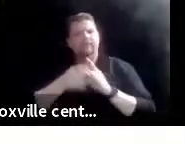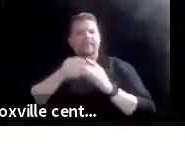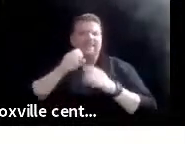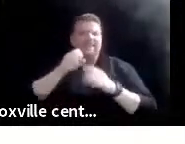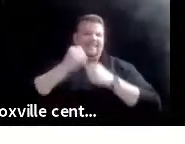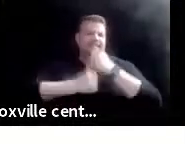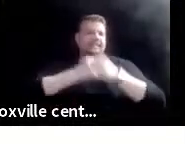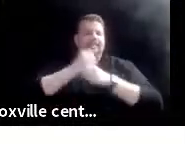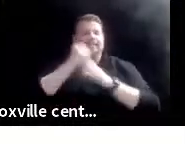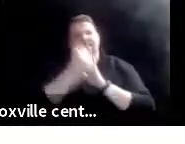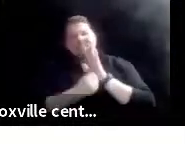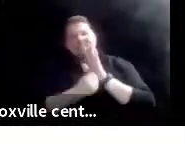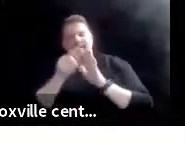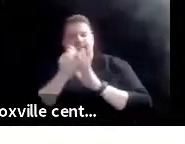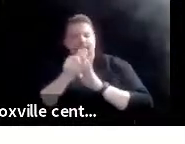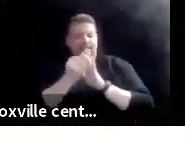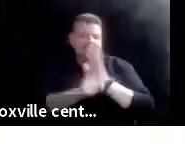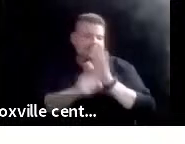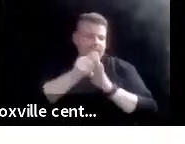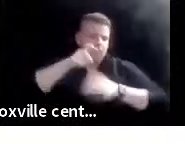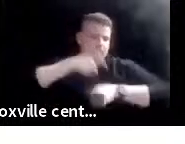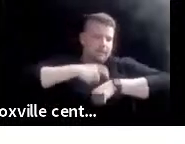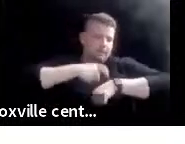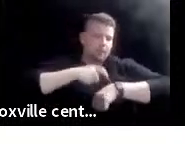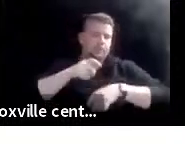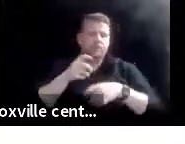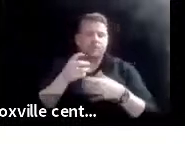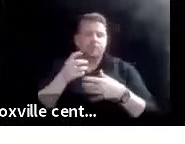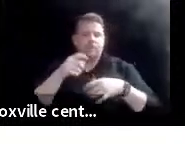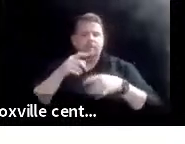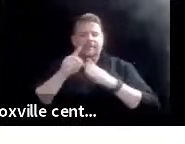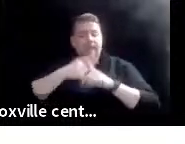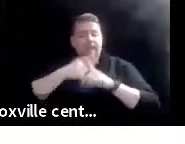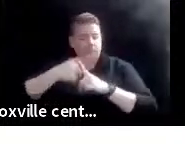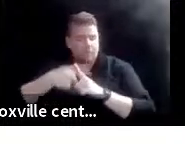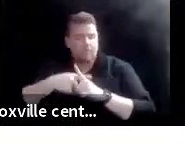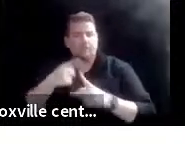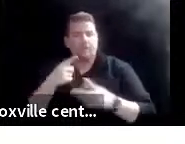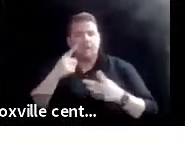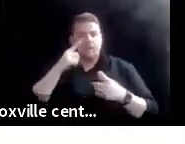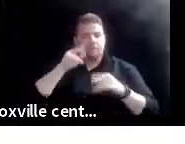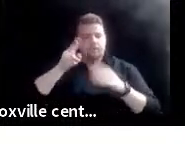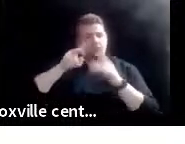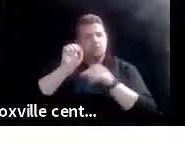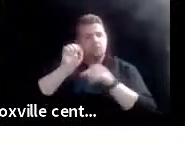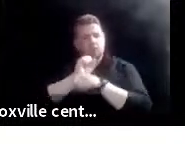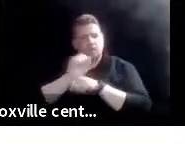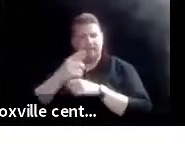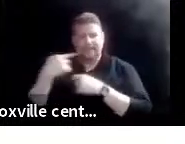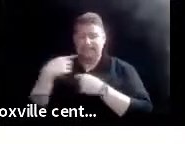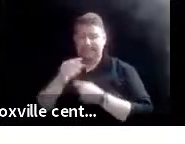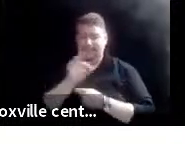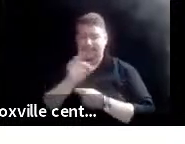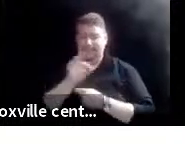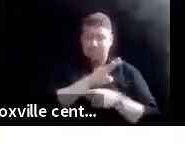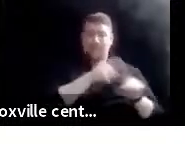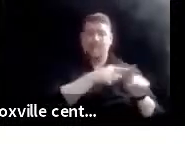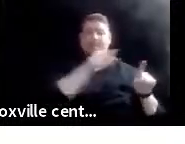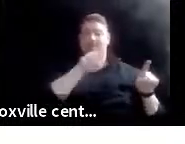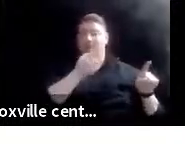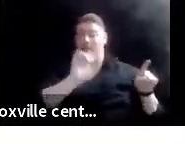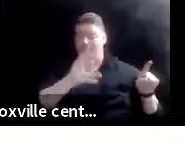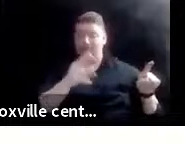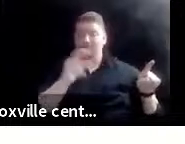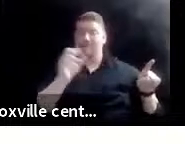temperatures. We've been reading research on this since late February into March. In April, we got a